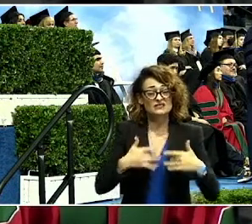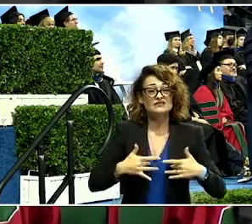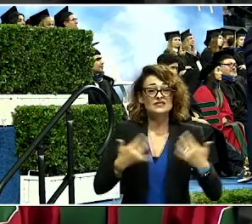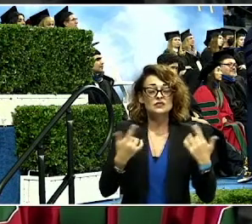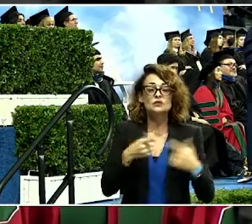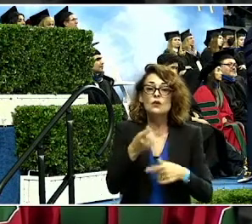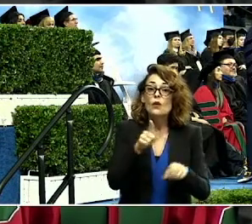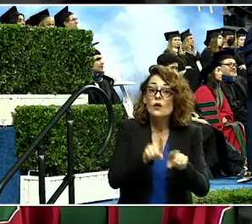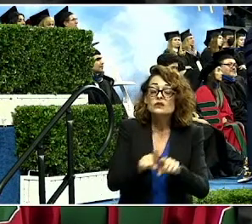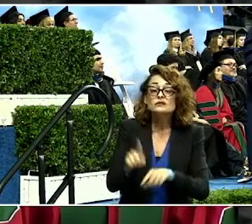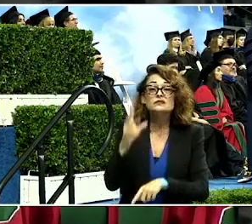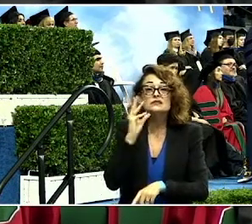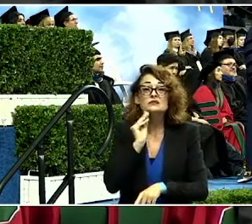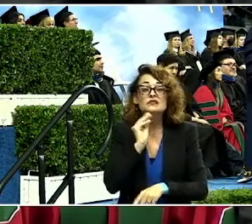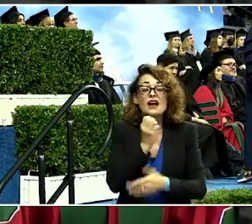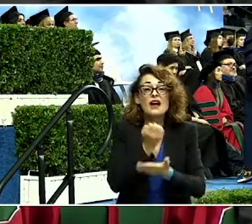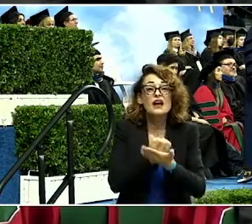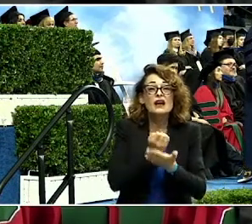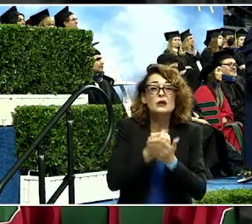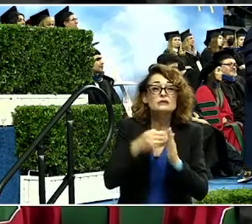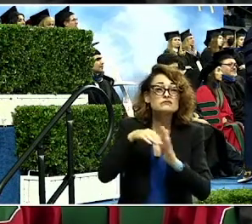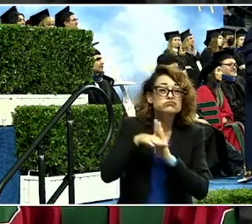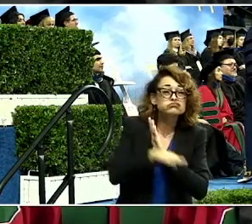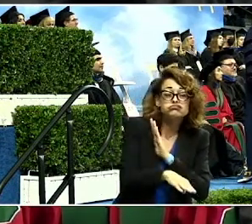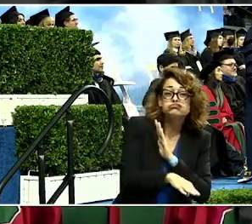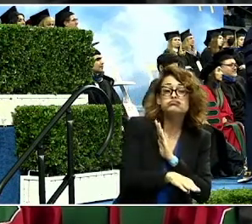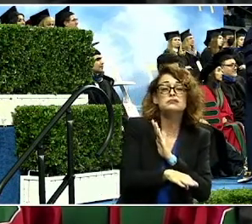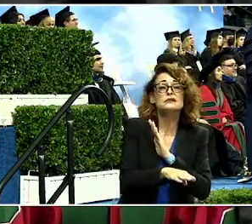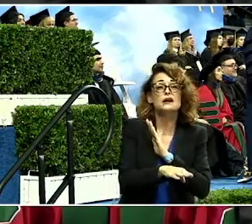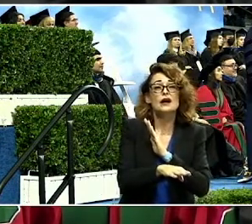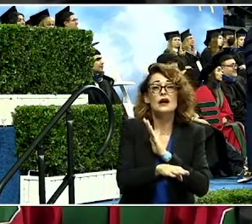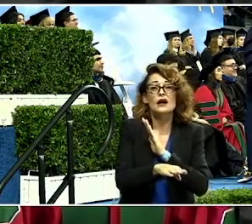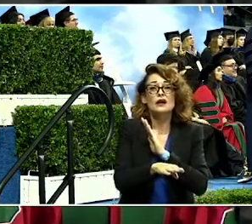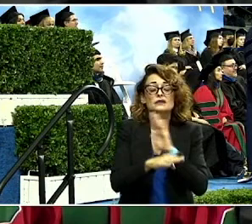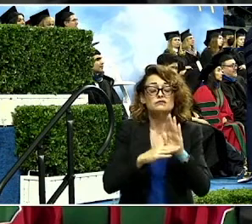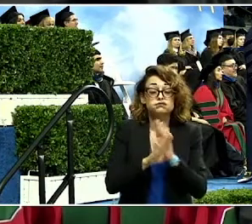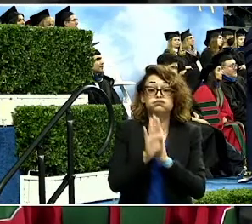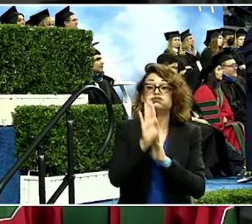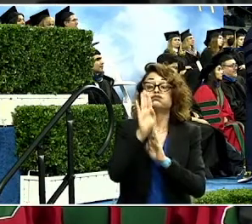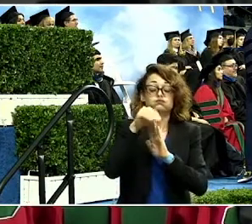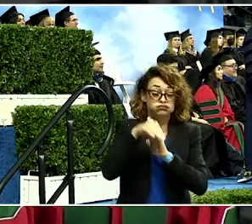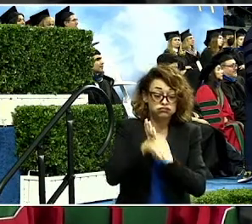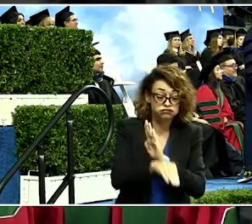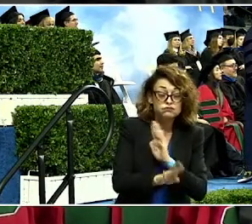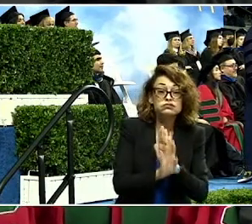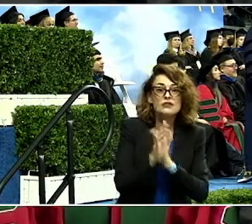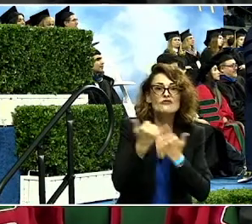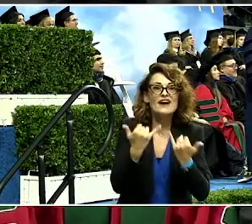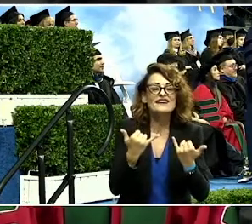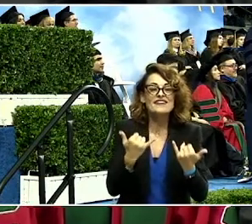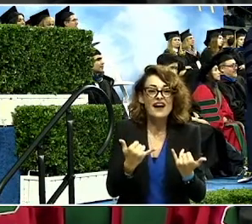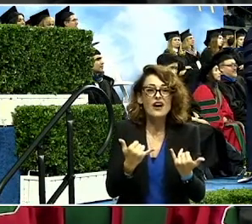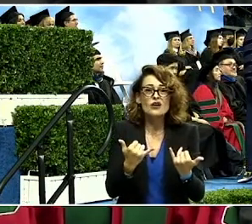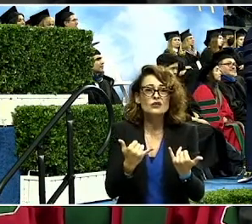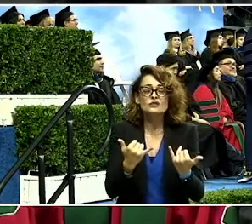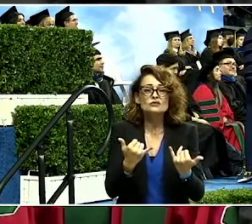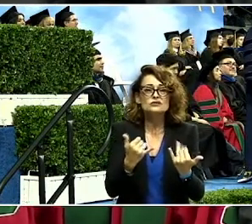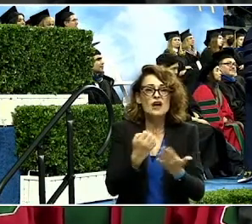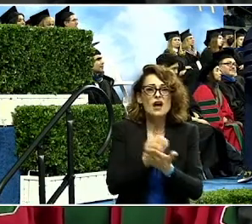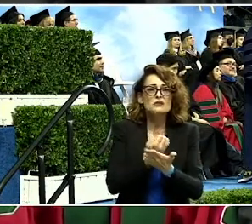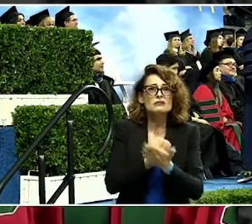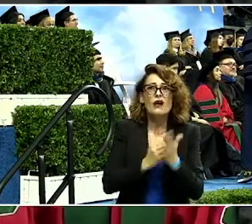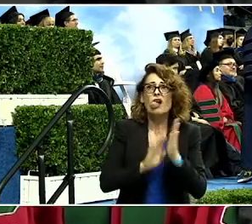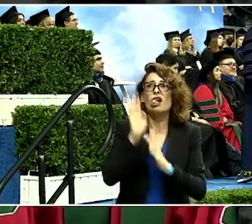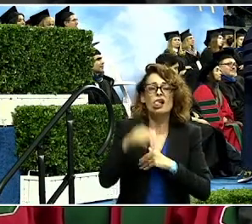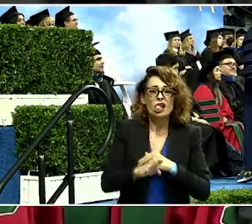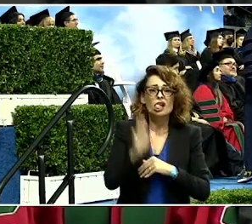growth during your time here, and also a significant economic contraction, which we're experiencing now. So you've seen the ups and the downs of the